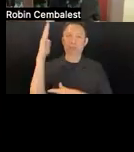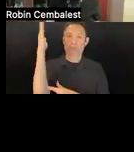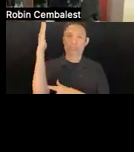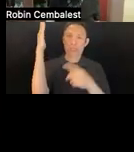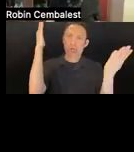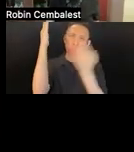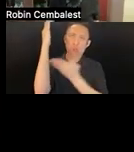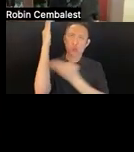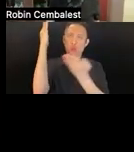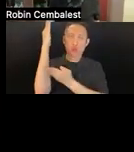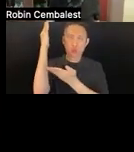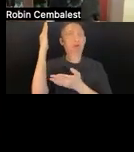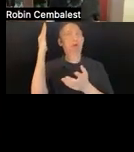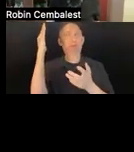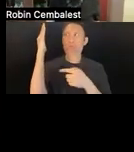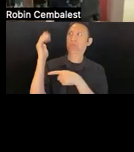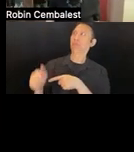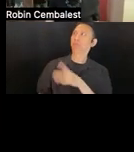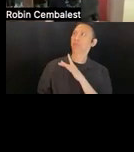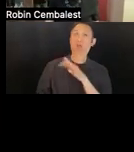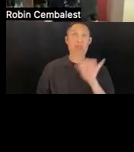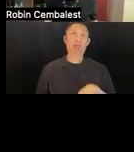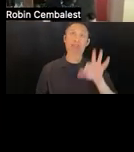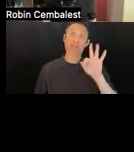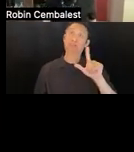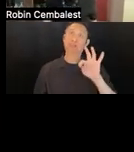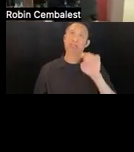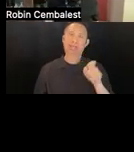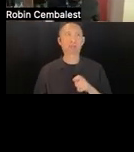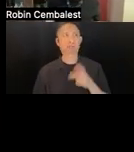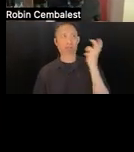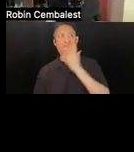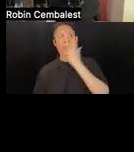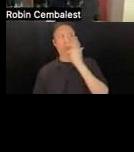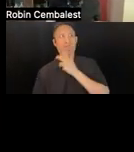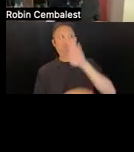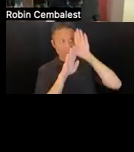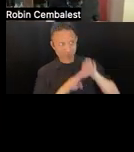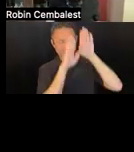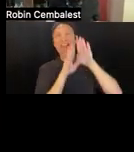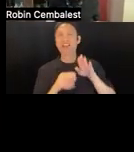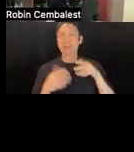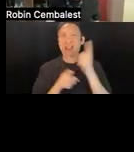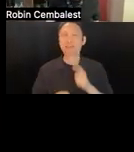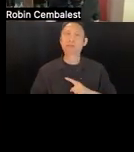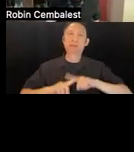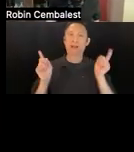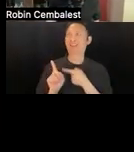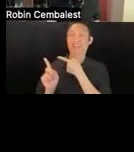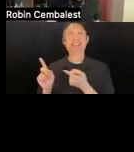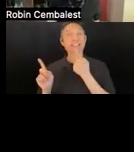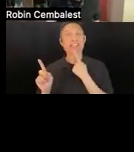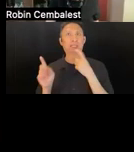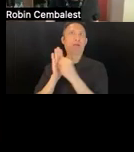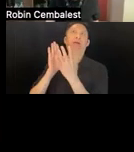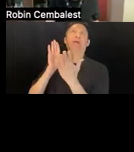seriously, on all the levels. But my point here, it doesn't need to say, mark your calendars, or maybe we